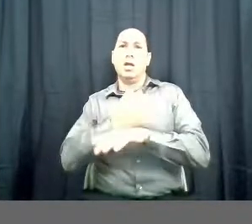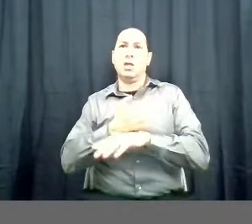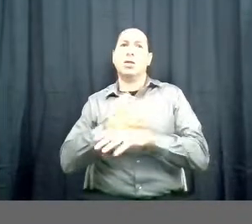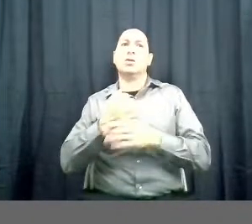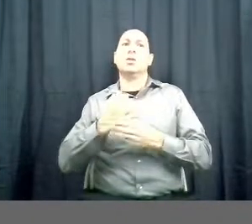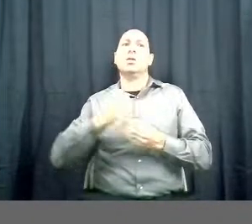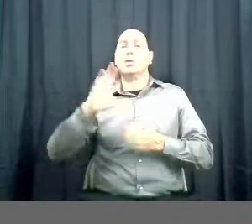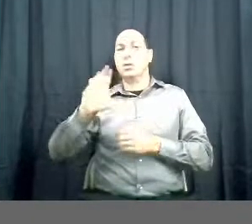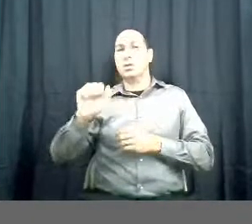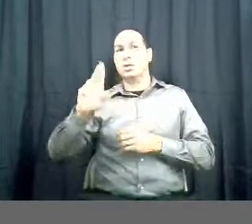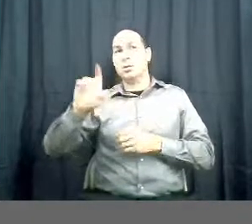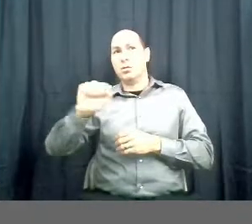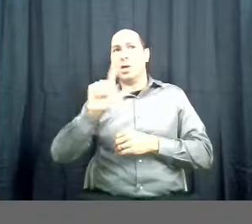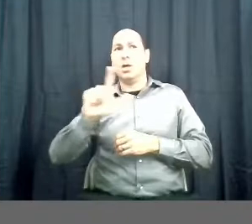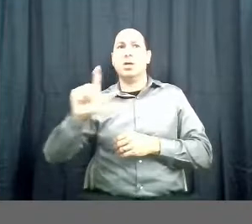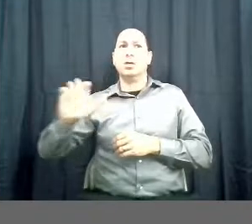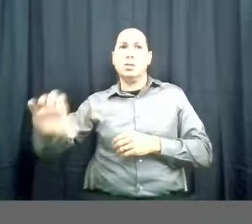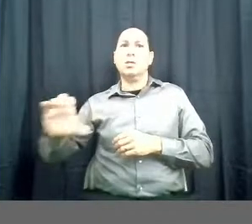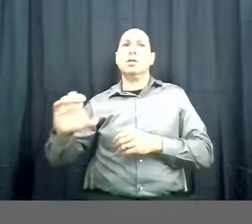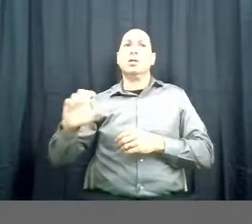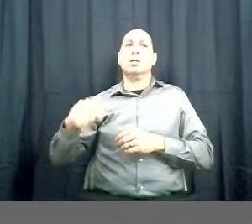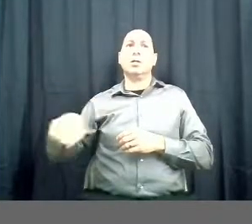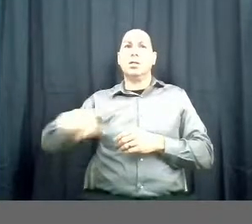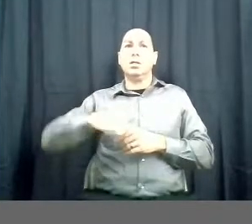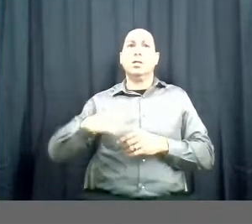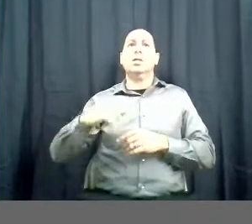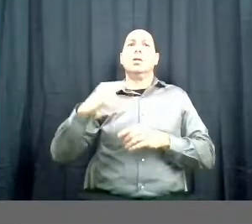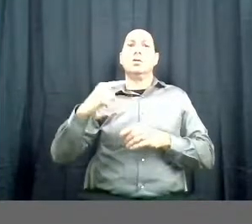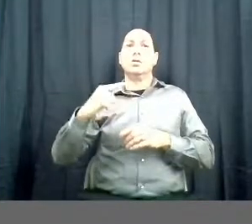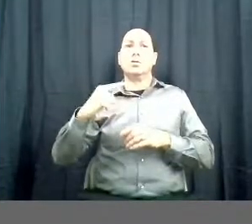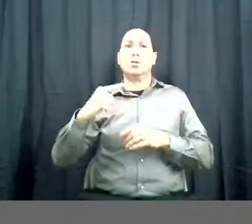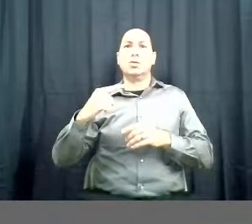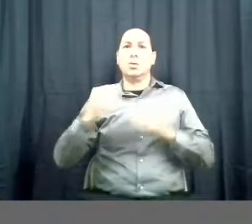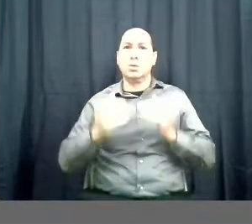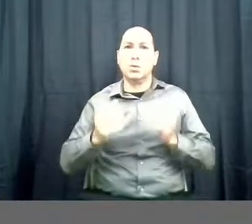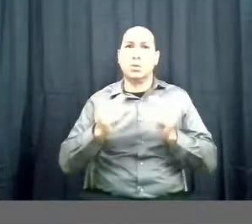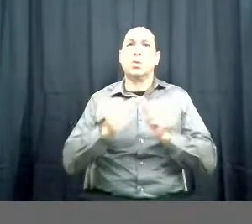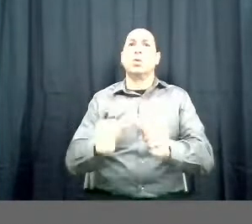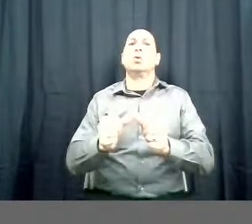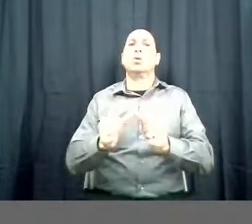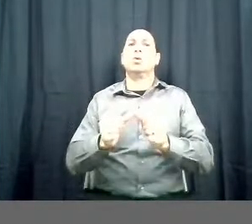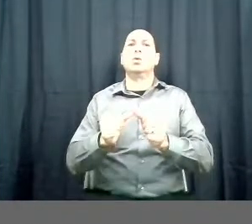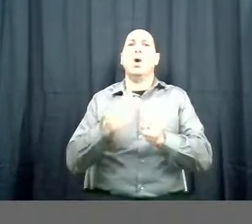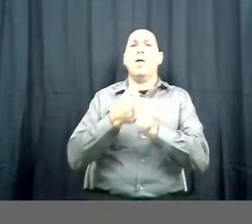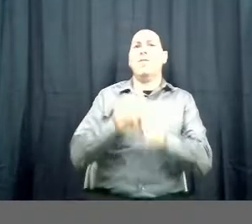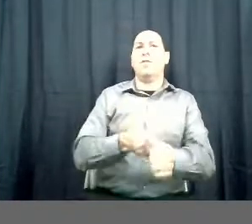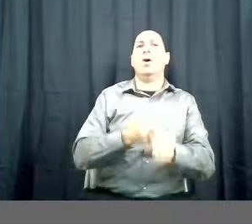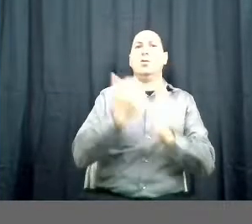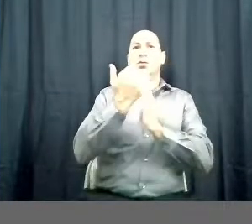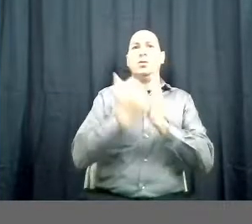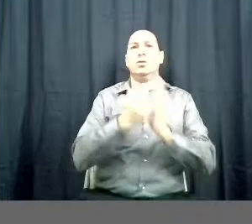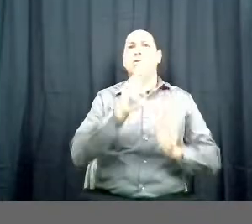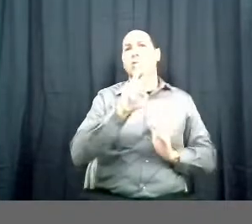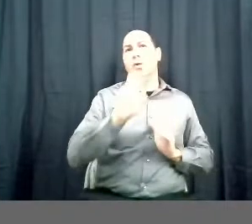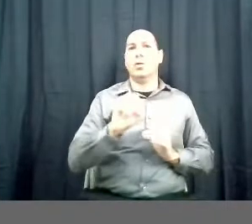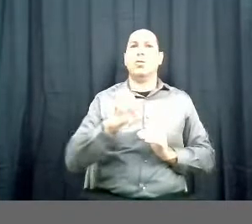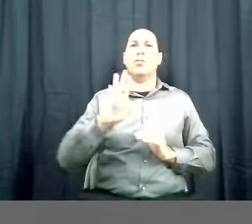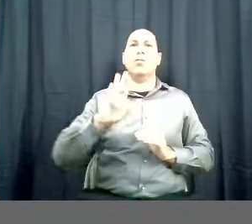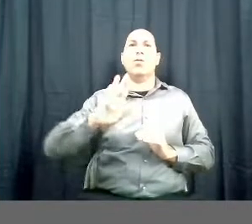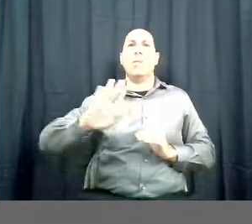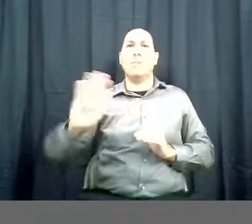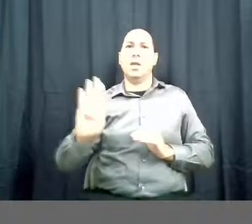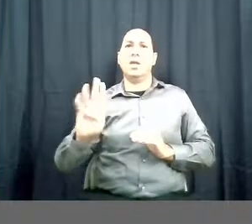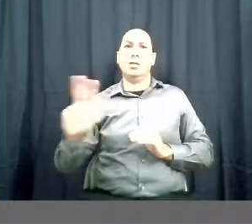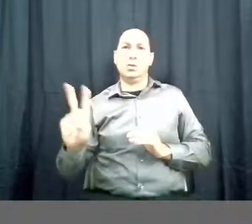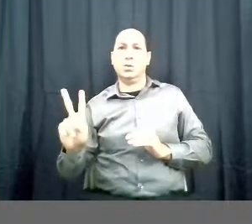proposed contract was submitted by PREPA to the Oversight Board pursuant to Section 204(b)(2) of PROMESA. The board further reiterates